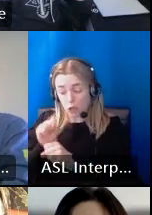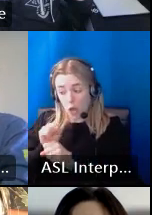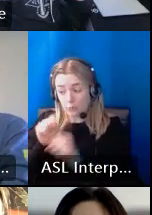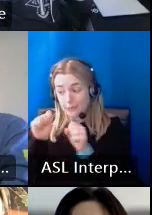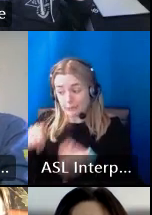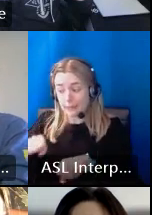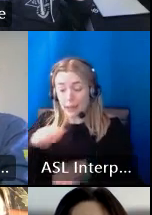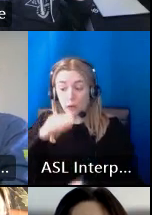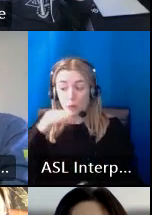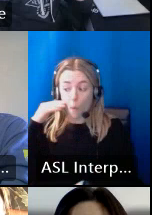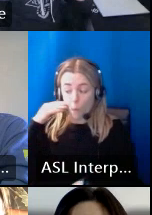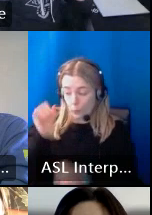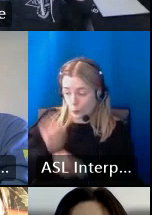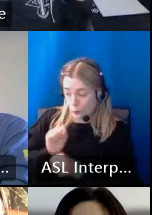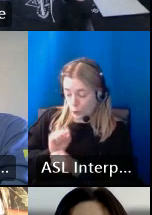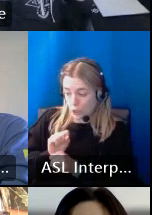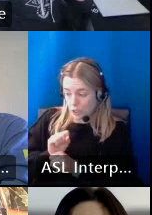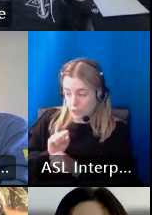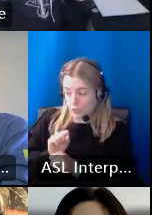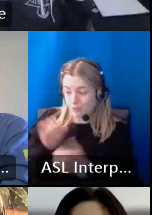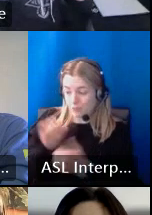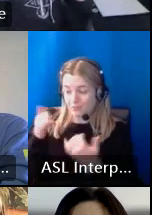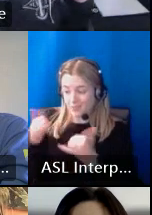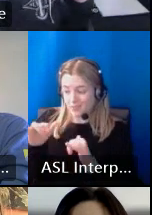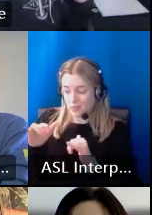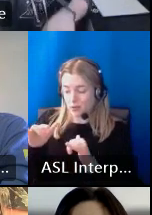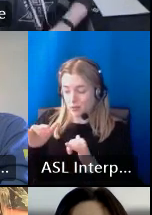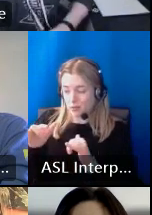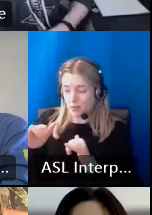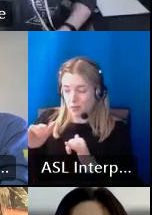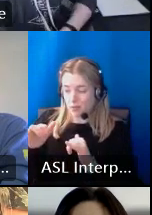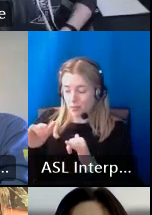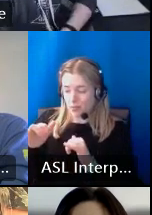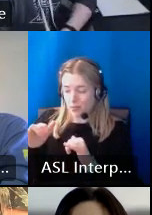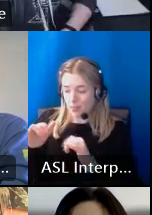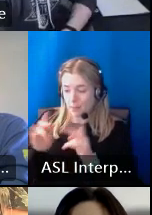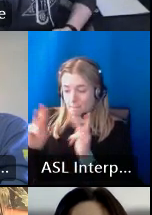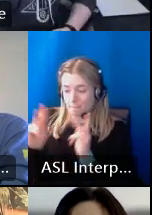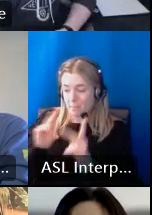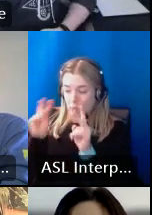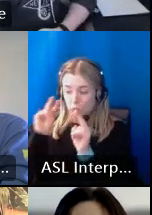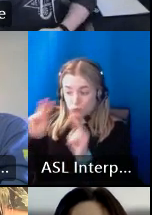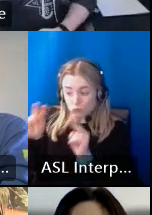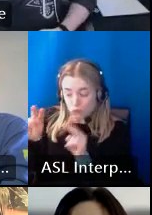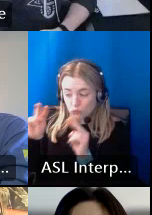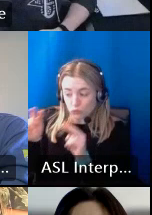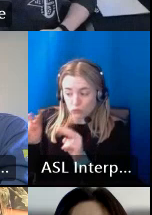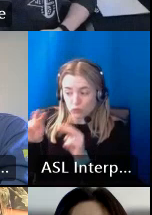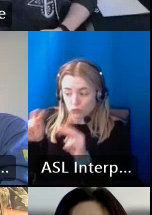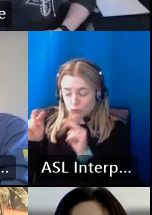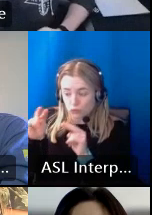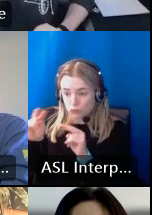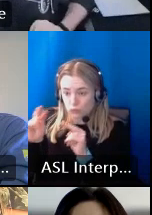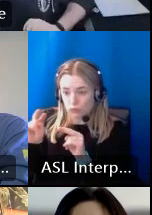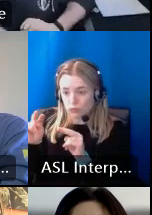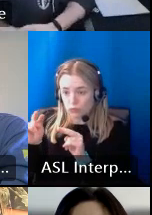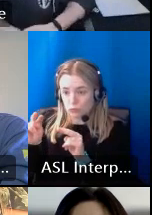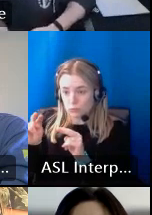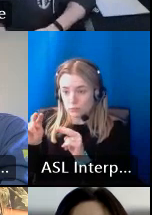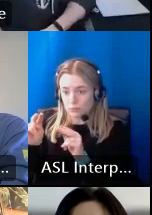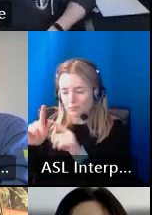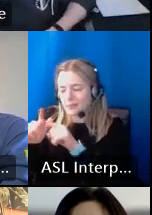home, while still having like the surveillance, whatever is needed, like depending on the